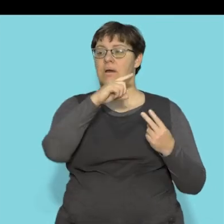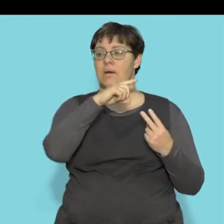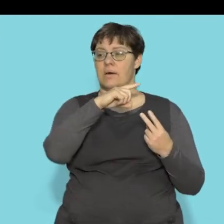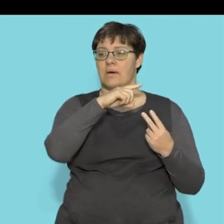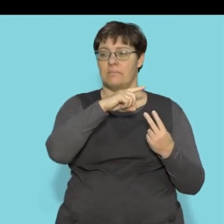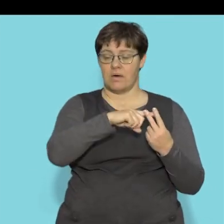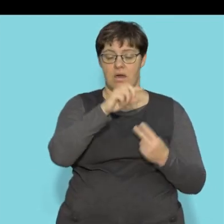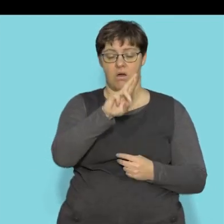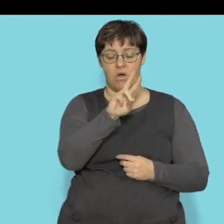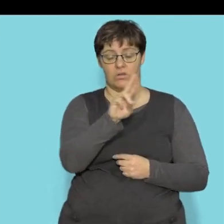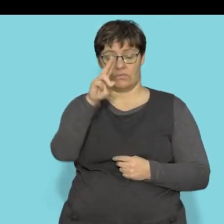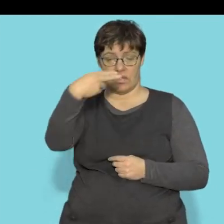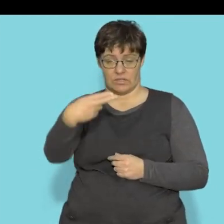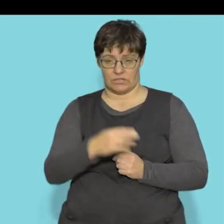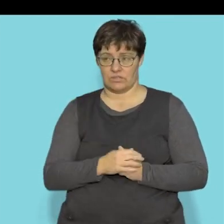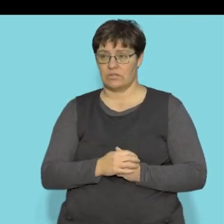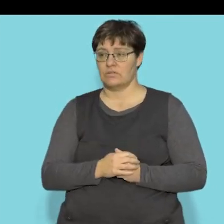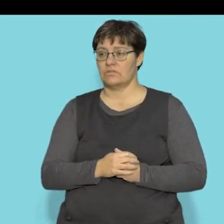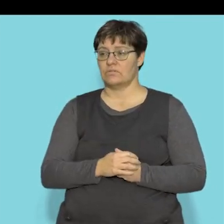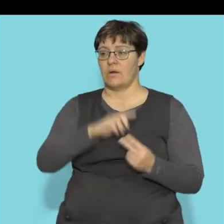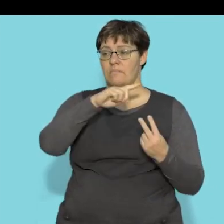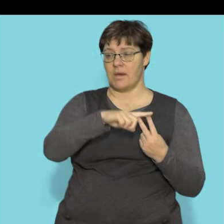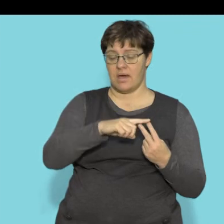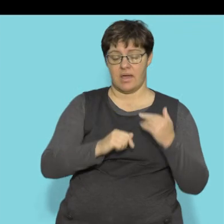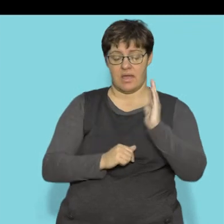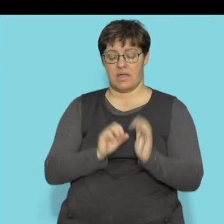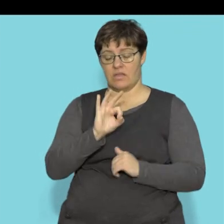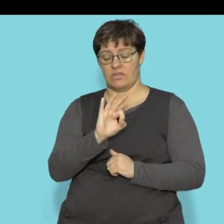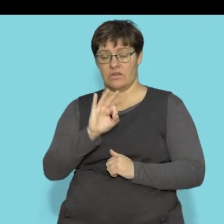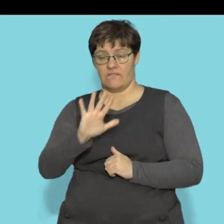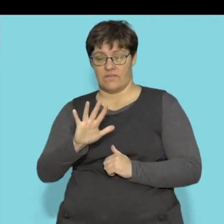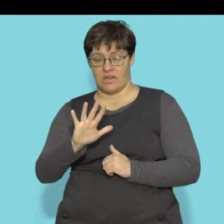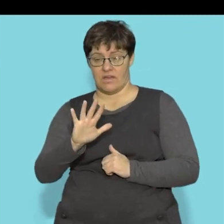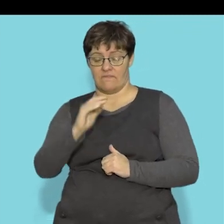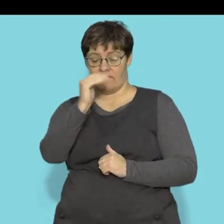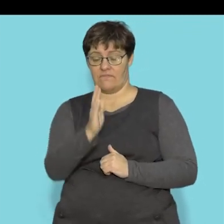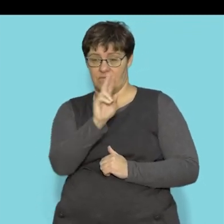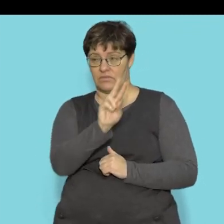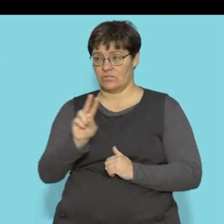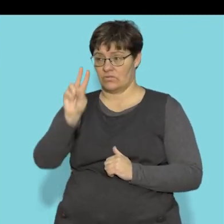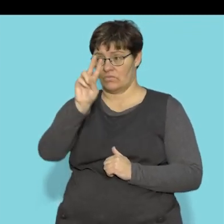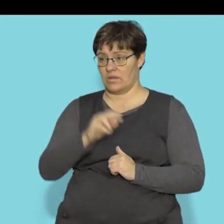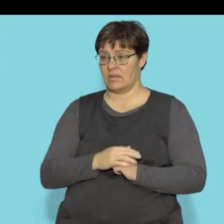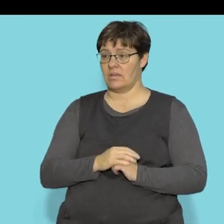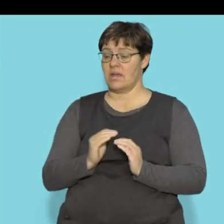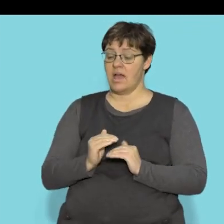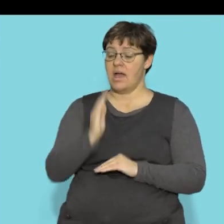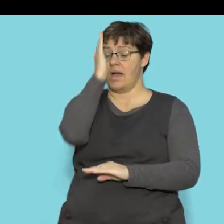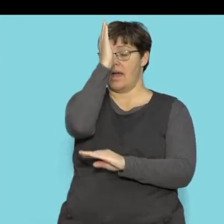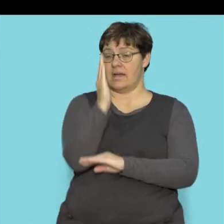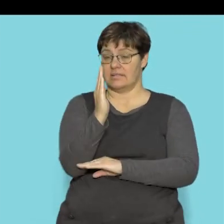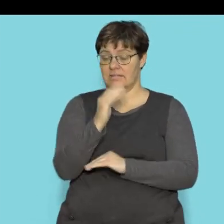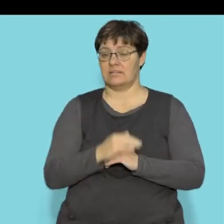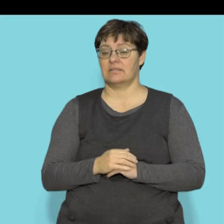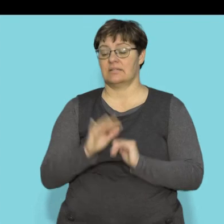r squared h. So it's going to be pi times my radius, which is 35 squared, and I've been told that the